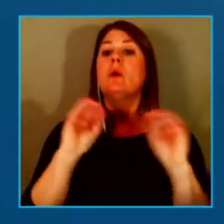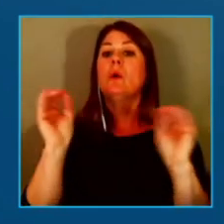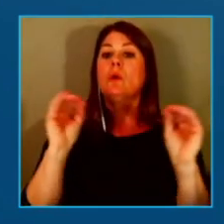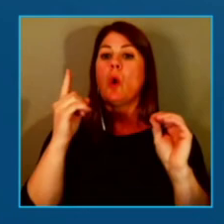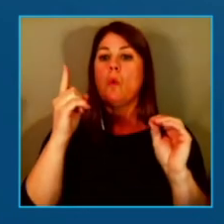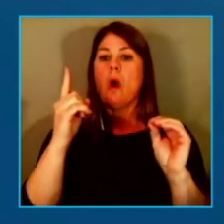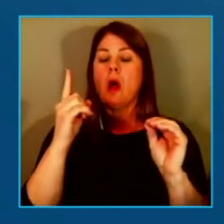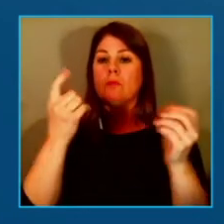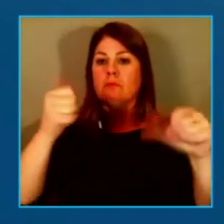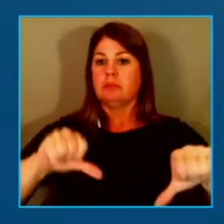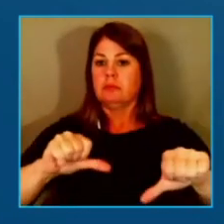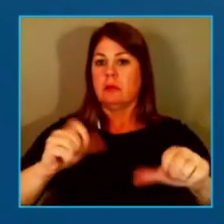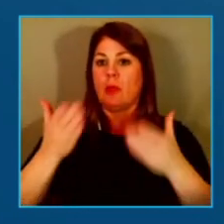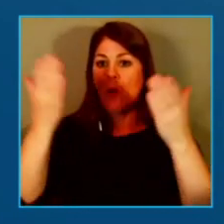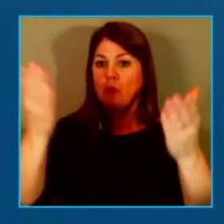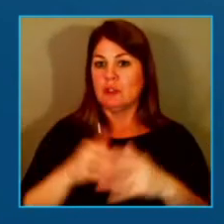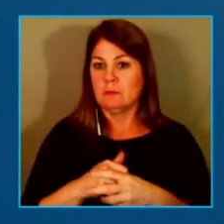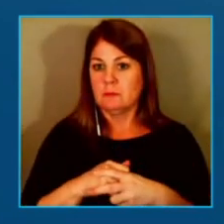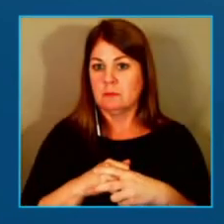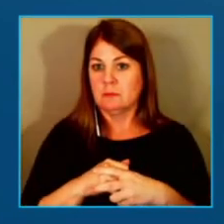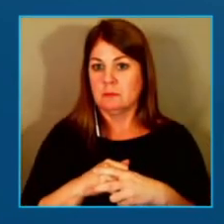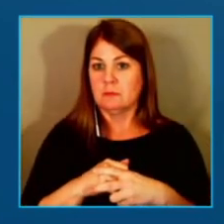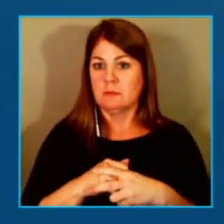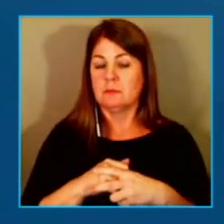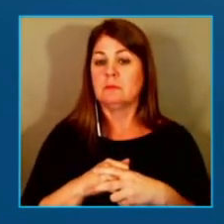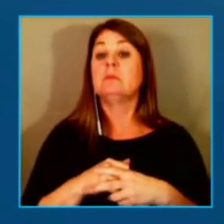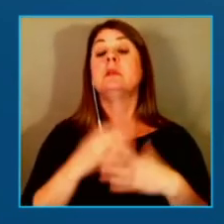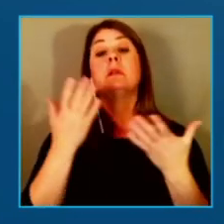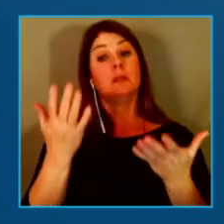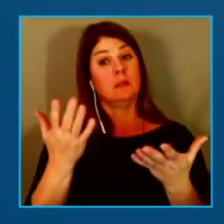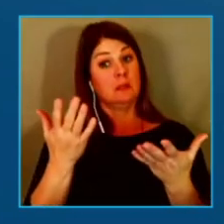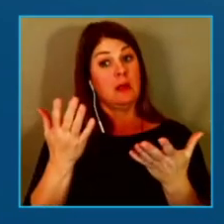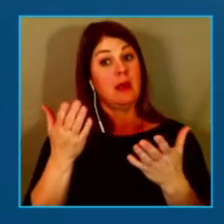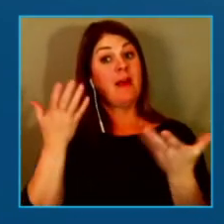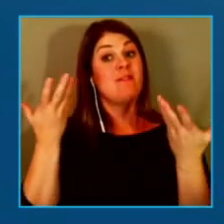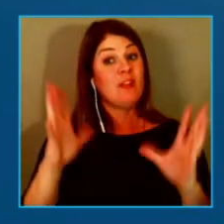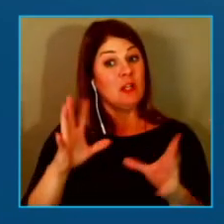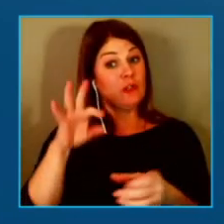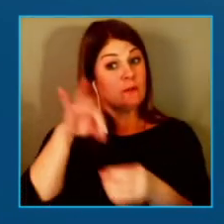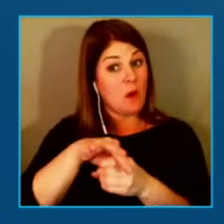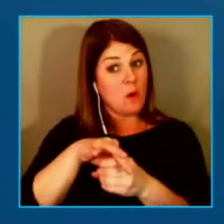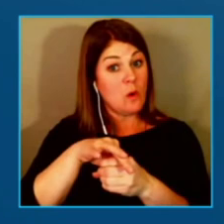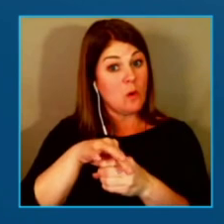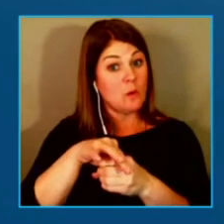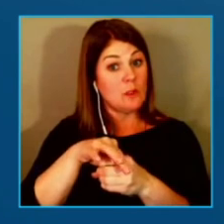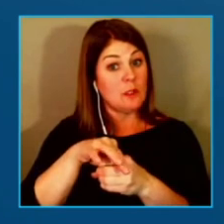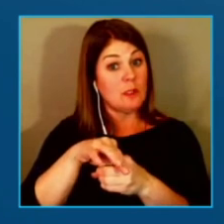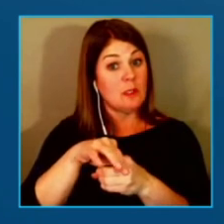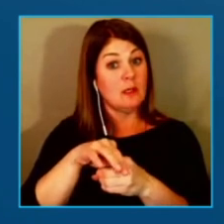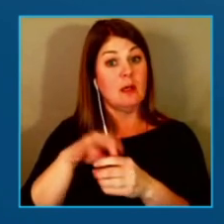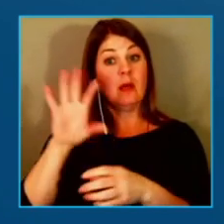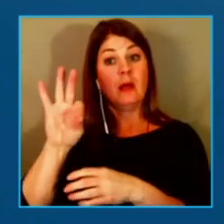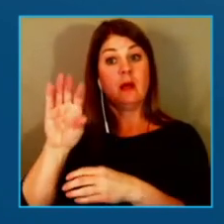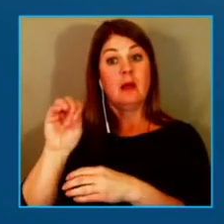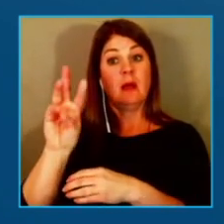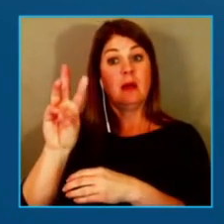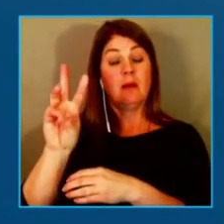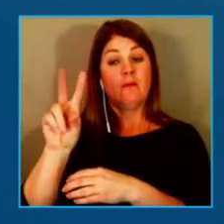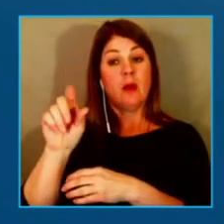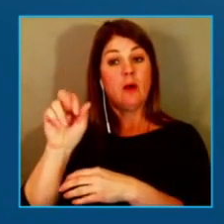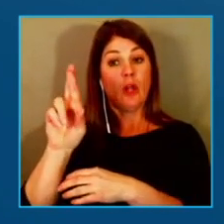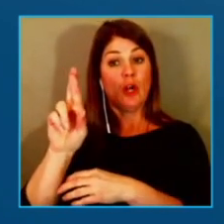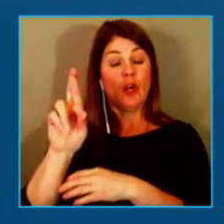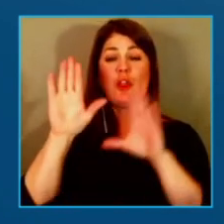And importantly, after that vote, Chair Fowler, the greatest defender of state